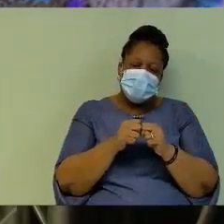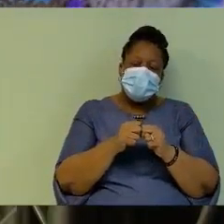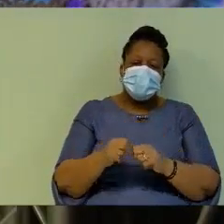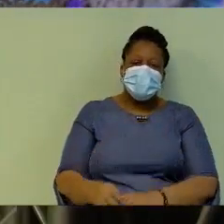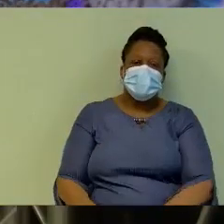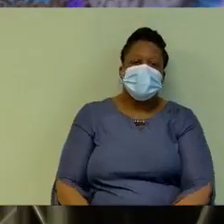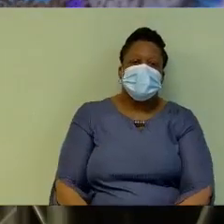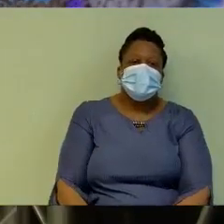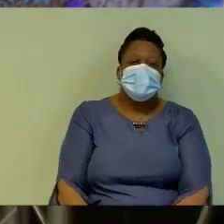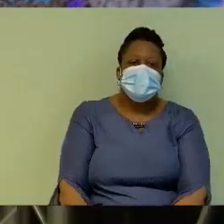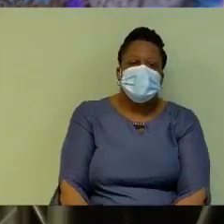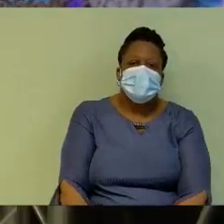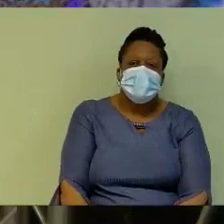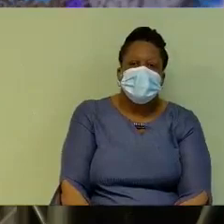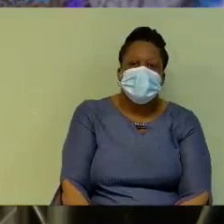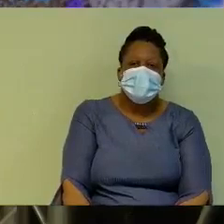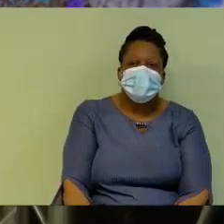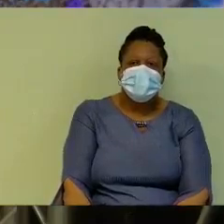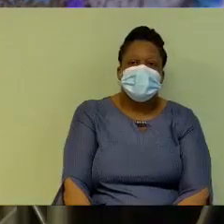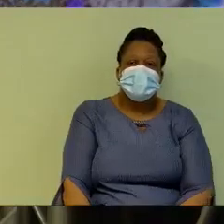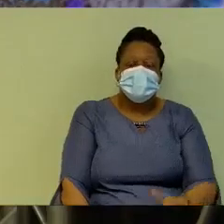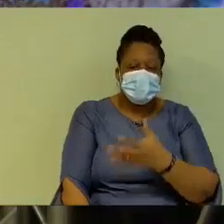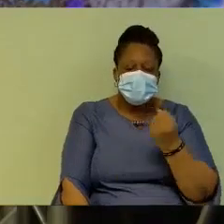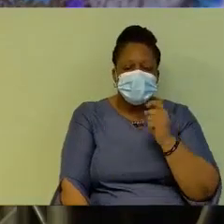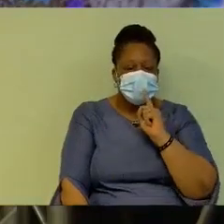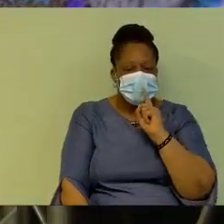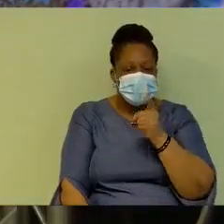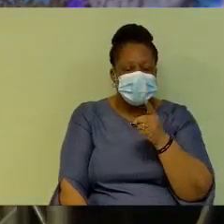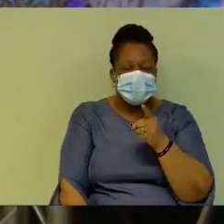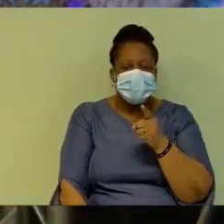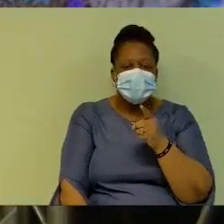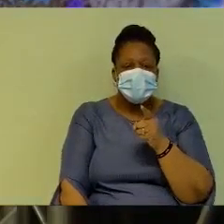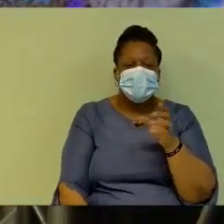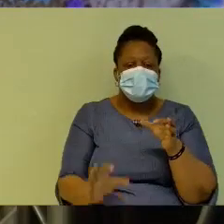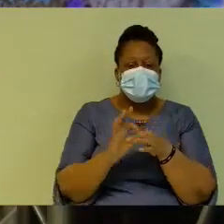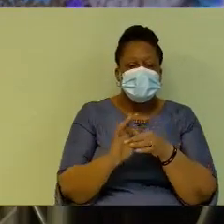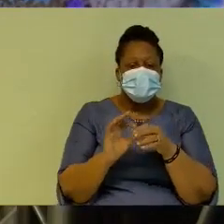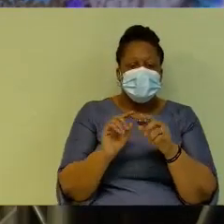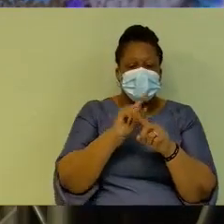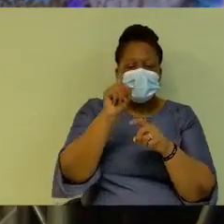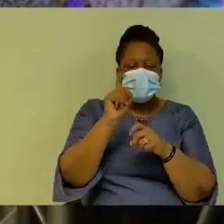Kitts and Nevis, and her answering of questions.